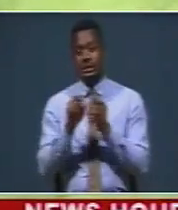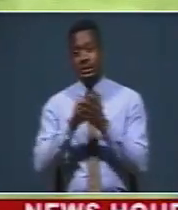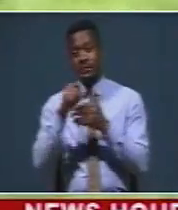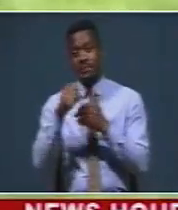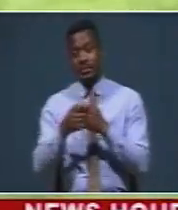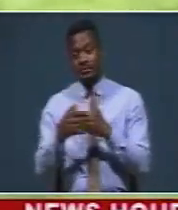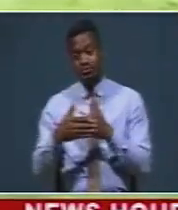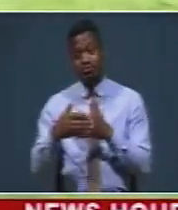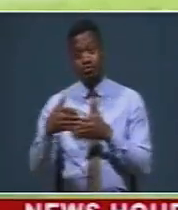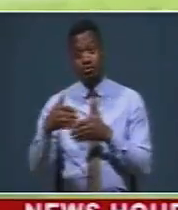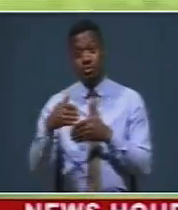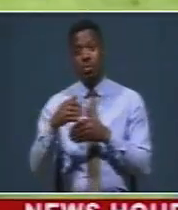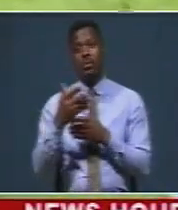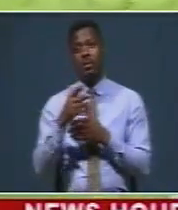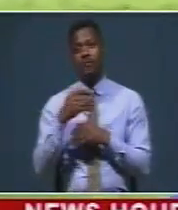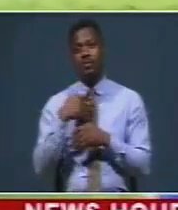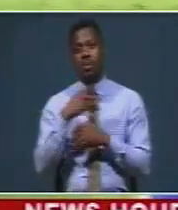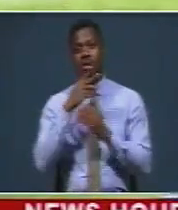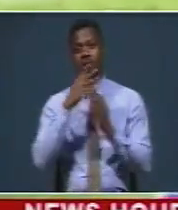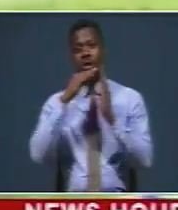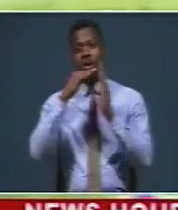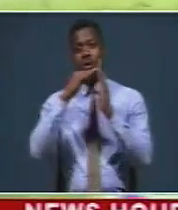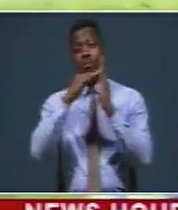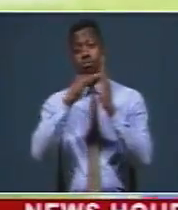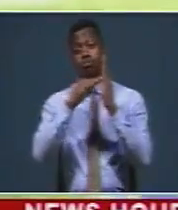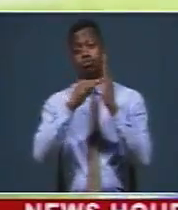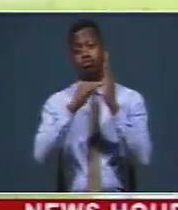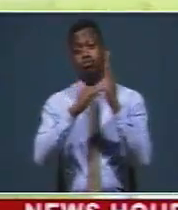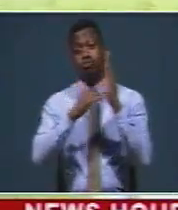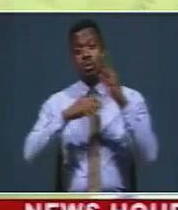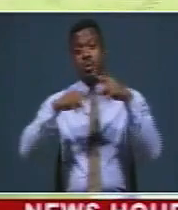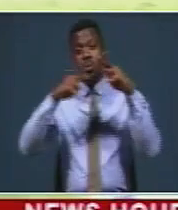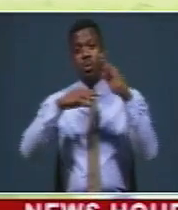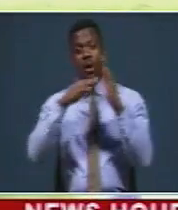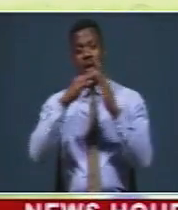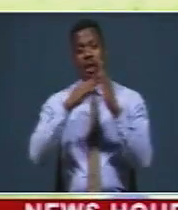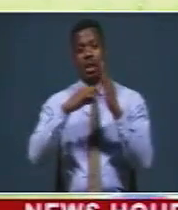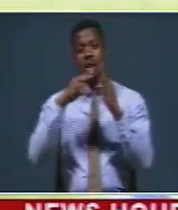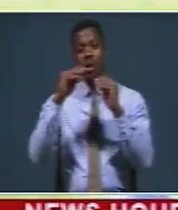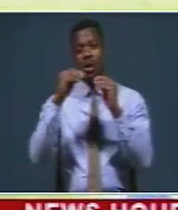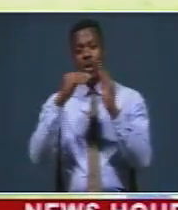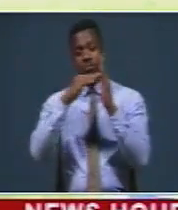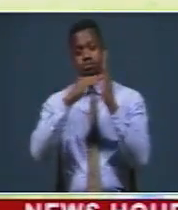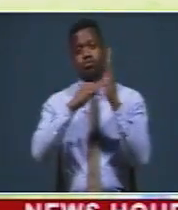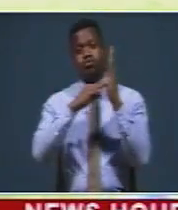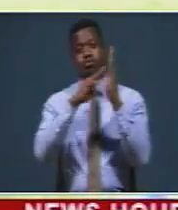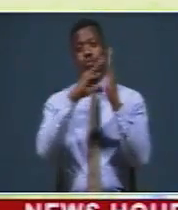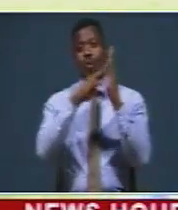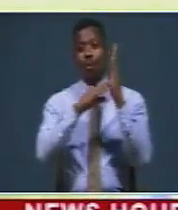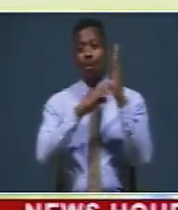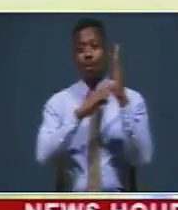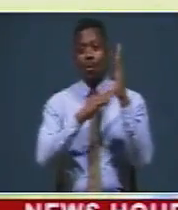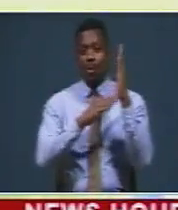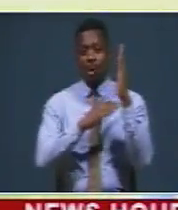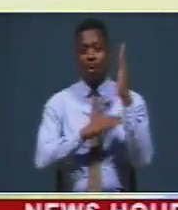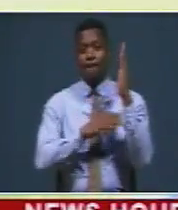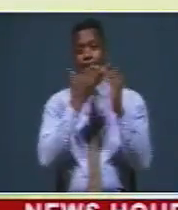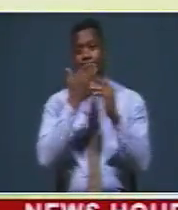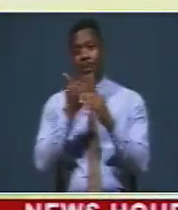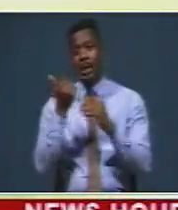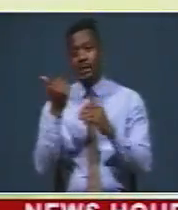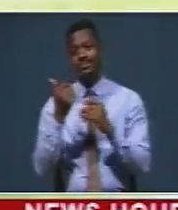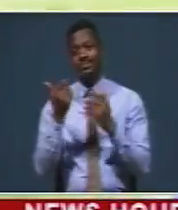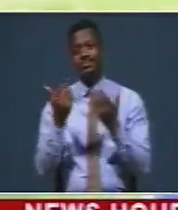moves forward, there will be a slowdown in the rainfall, in terms of its intensity, and the water